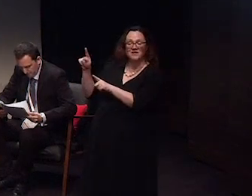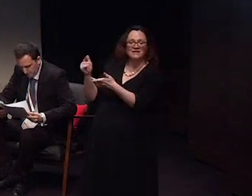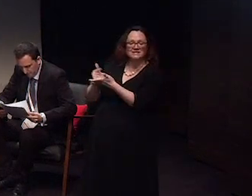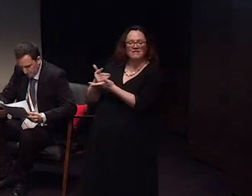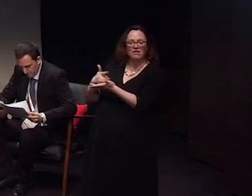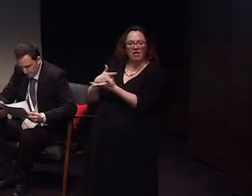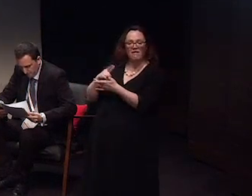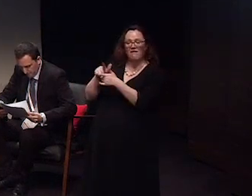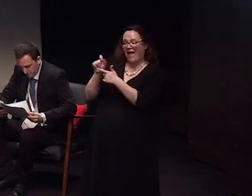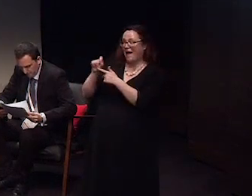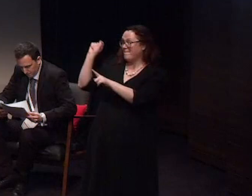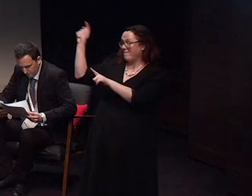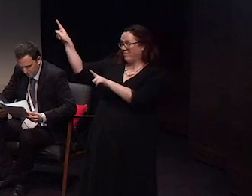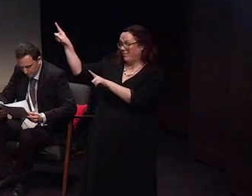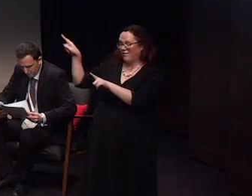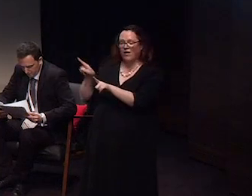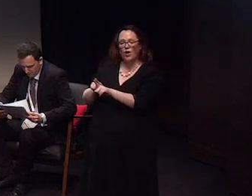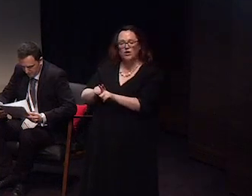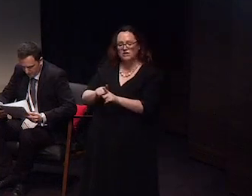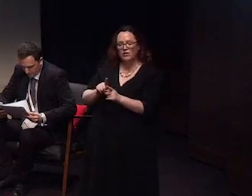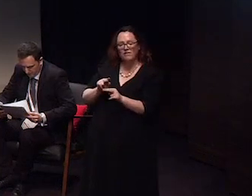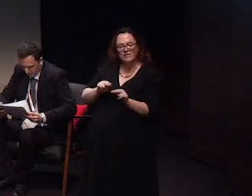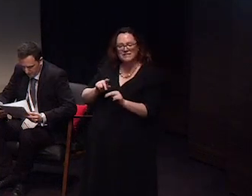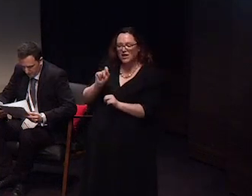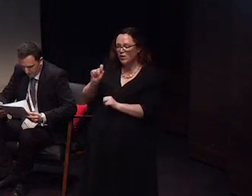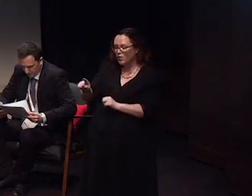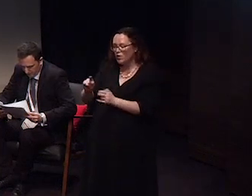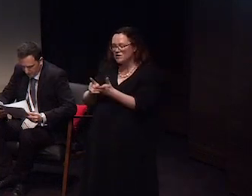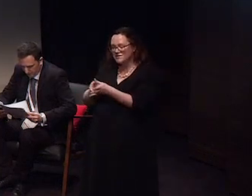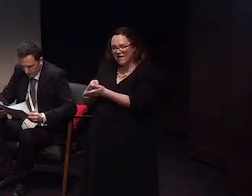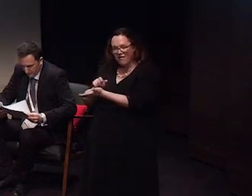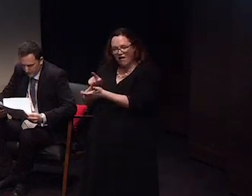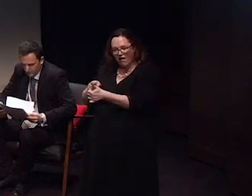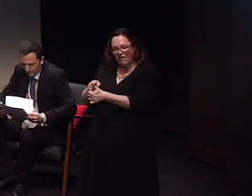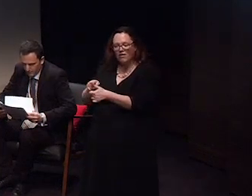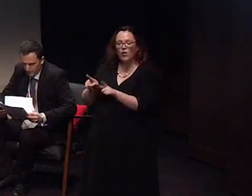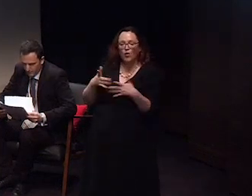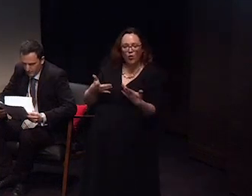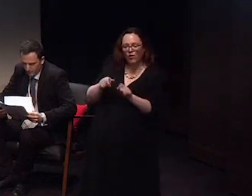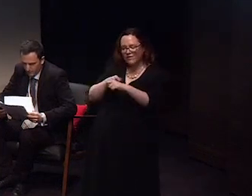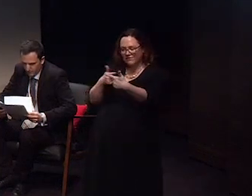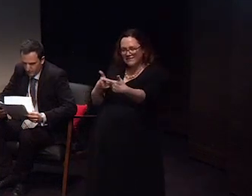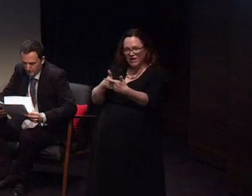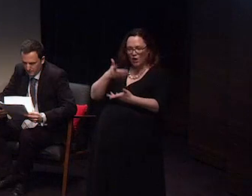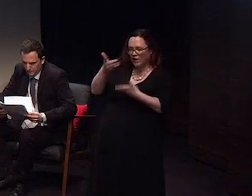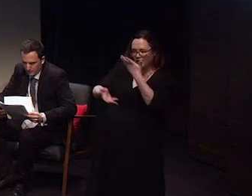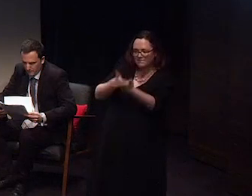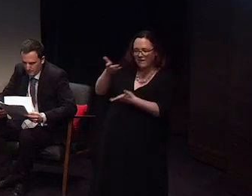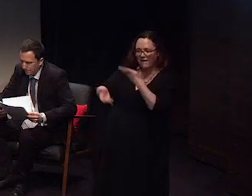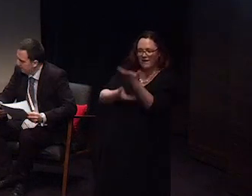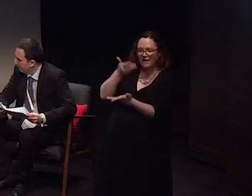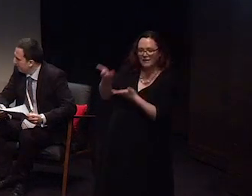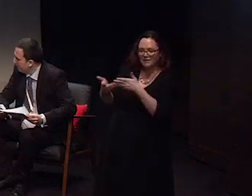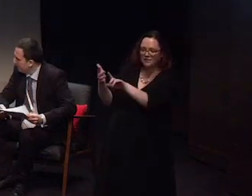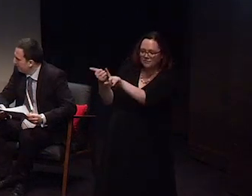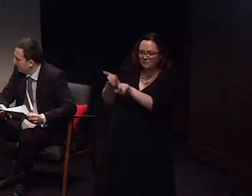by transmitting a video with Sarah, or by guidance visual with urgent time. Then the bystander performs the CPR